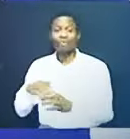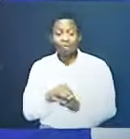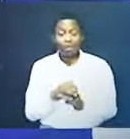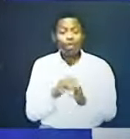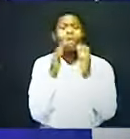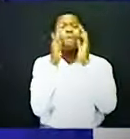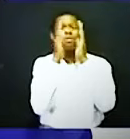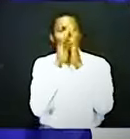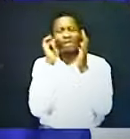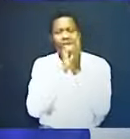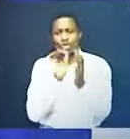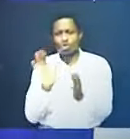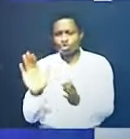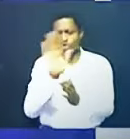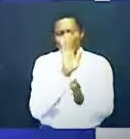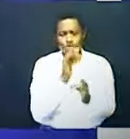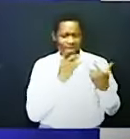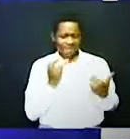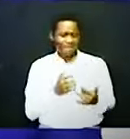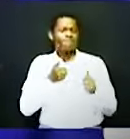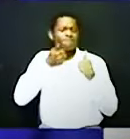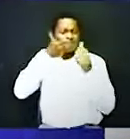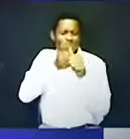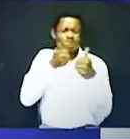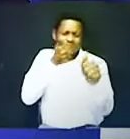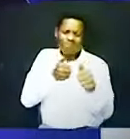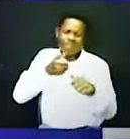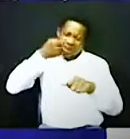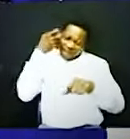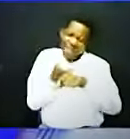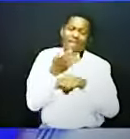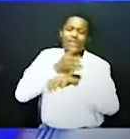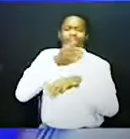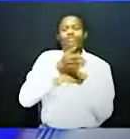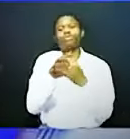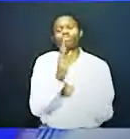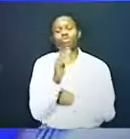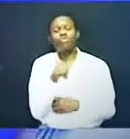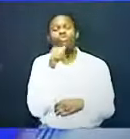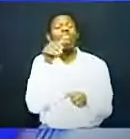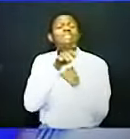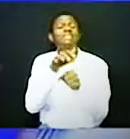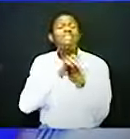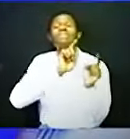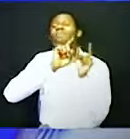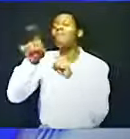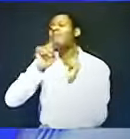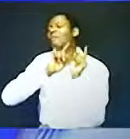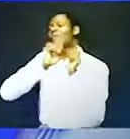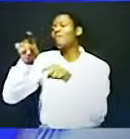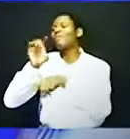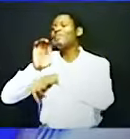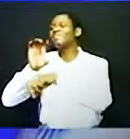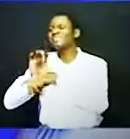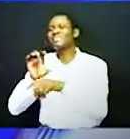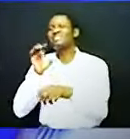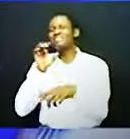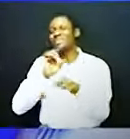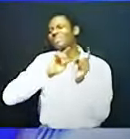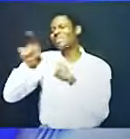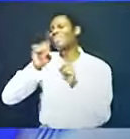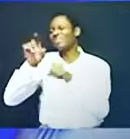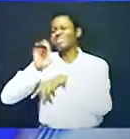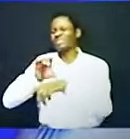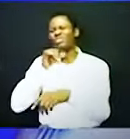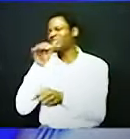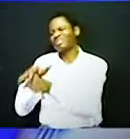hard after God. You see, it is not enough to go to church. We need to reposition